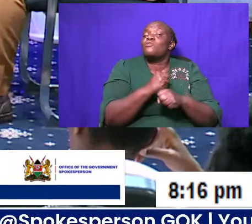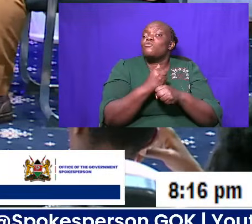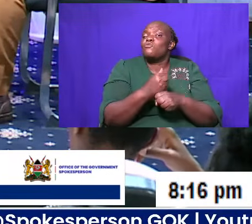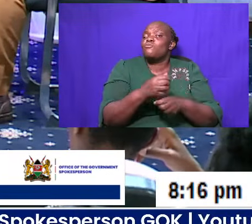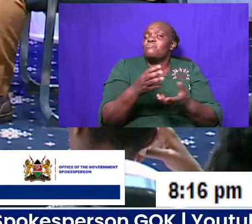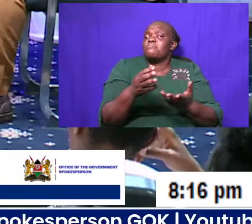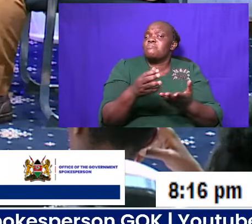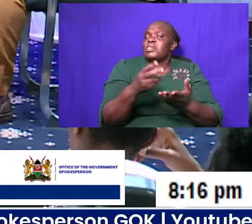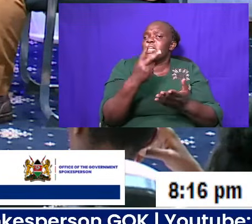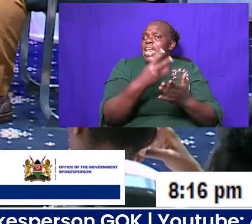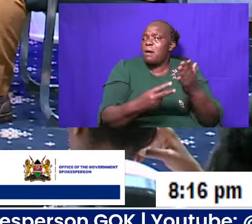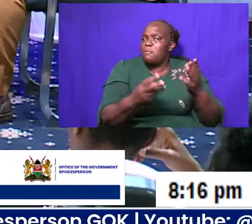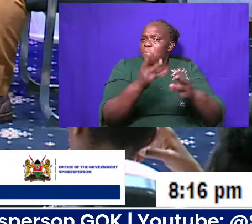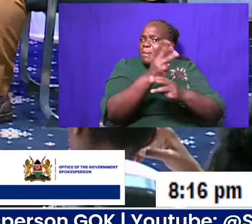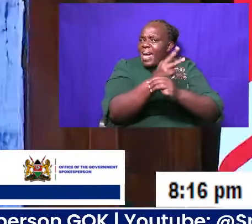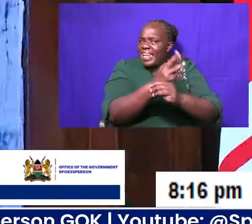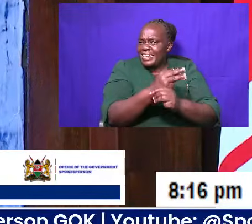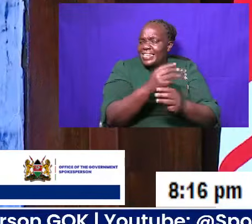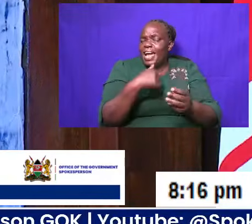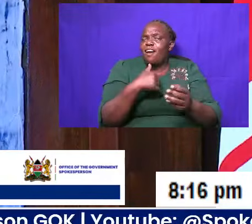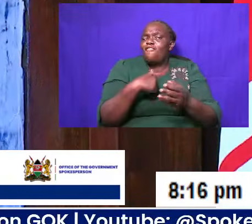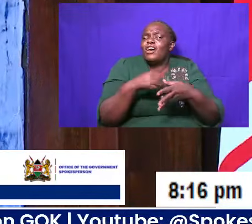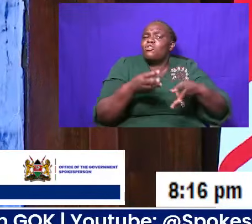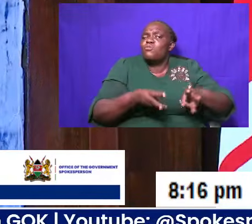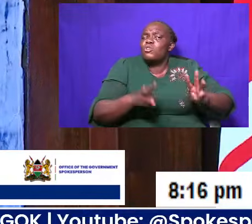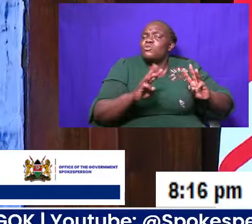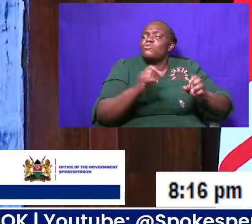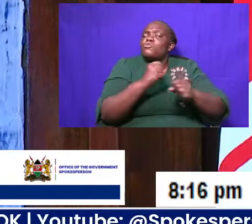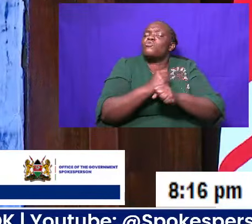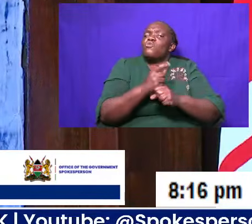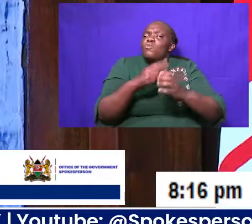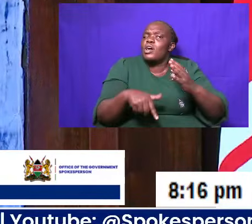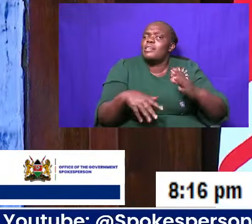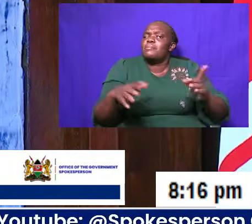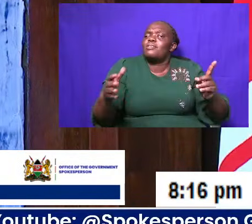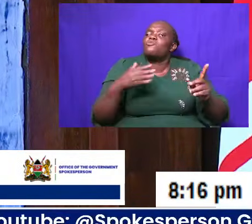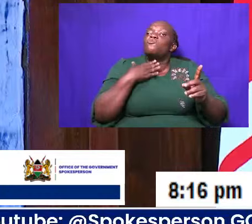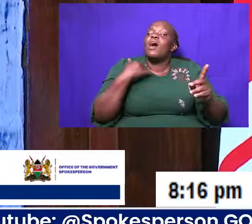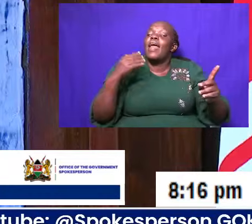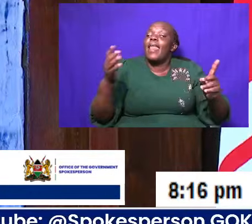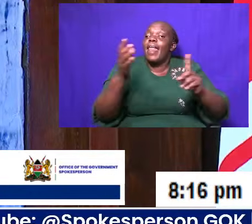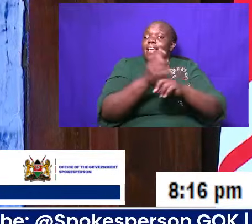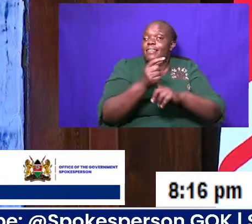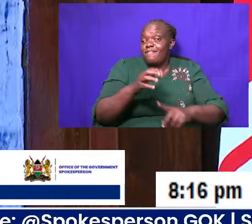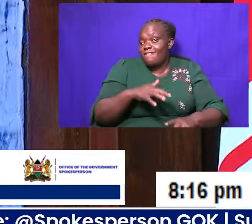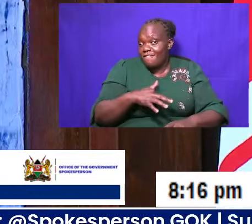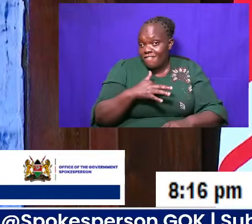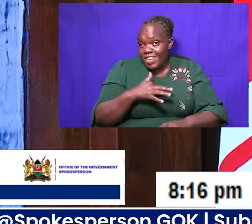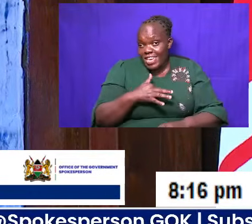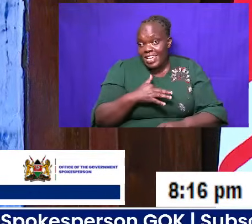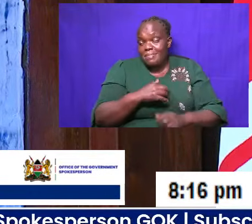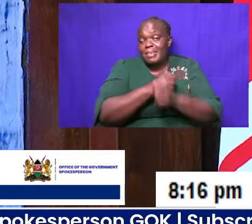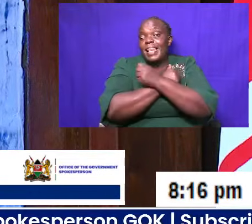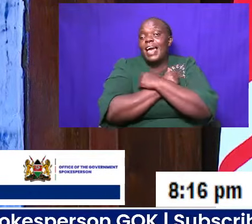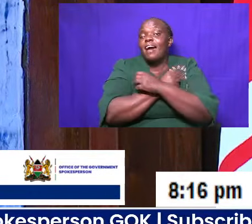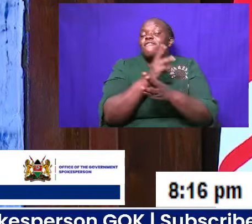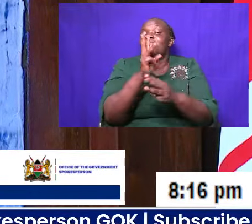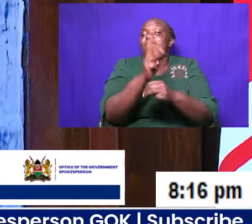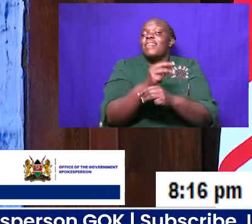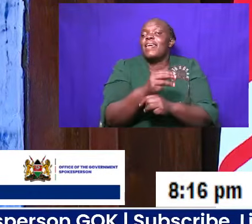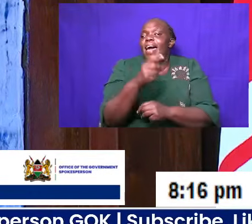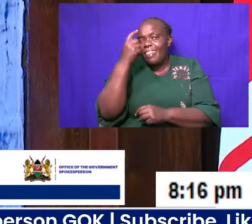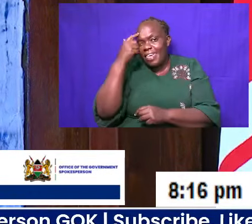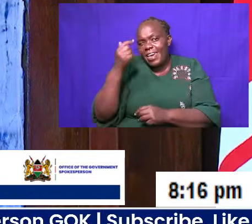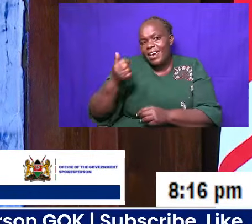double maths. So then I had an opportunity to choose what I wanted, and I felt, I mean, I love STEM, and I think women,